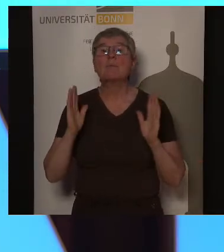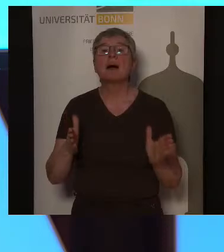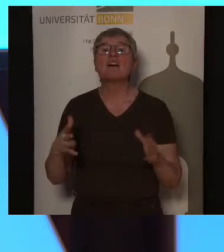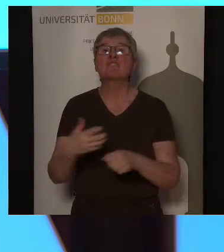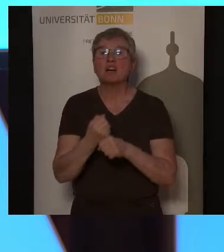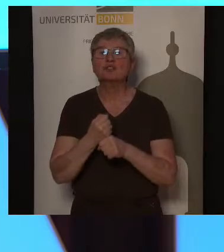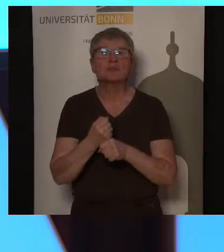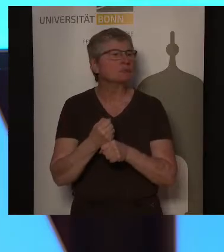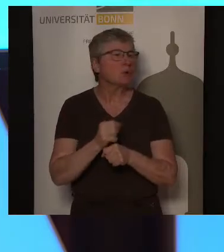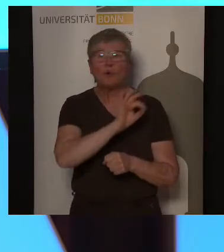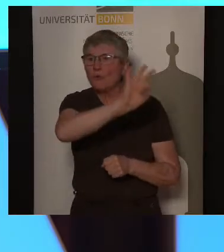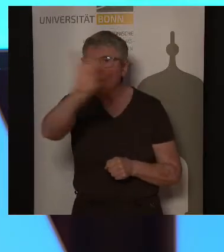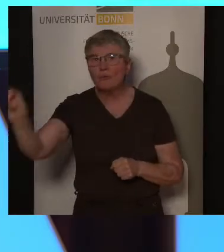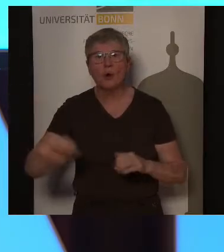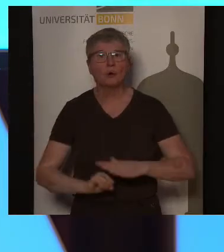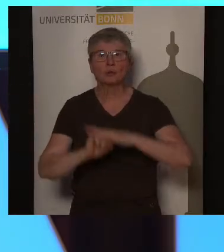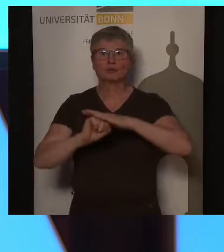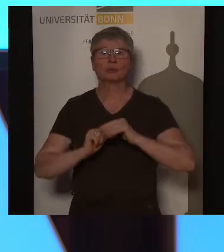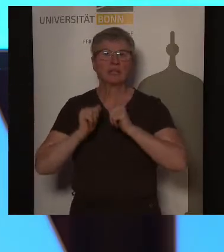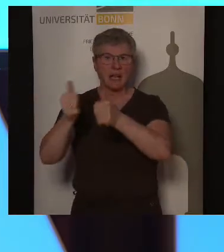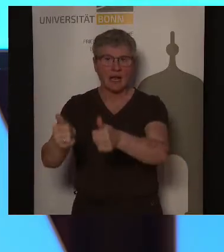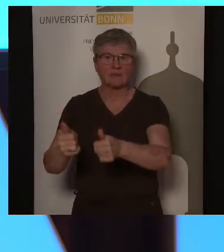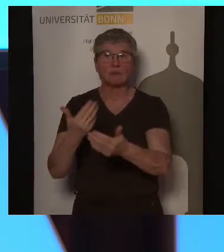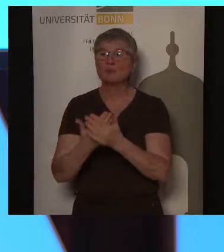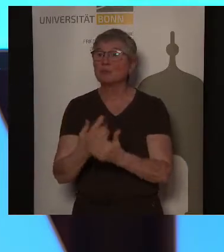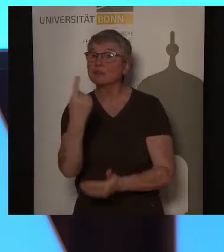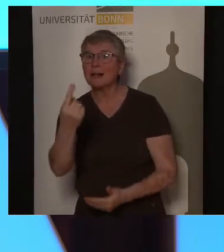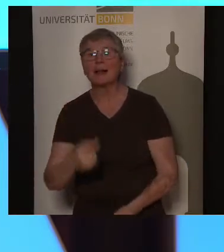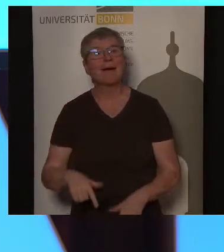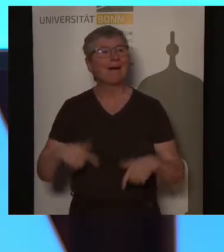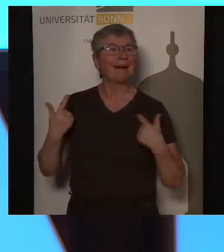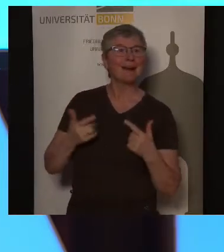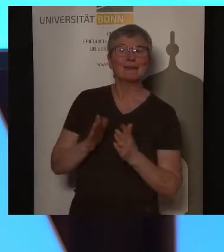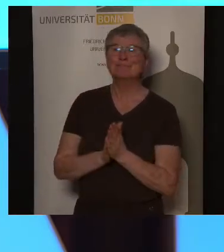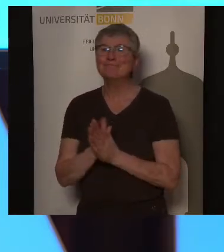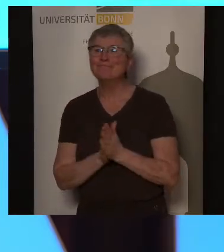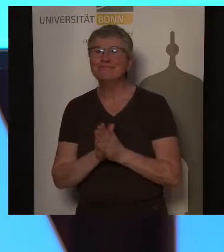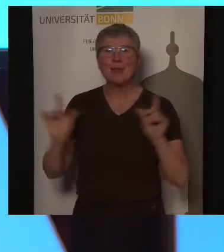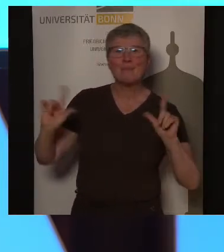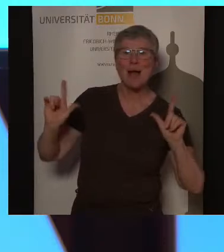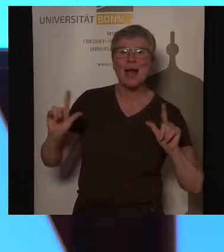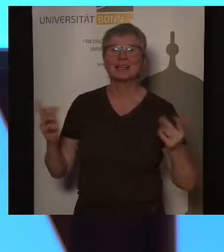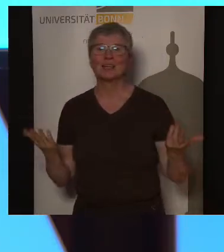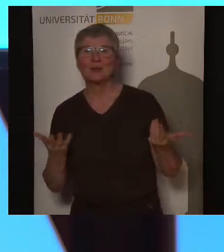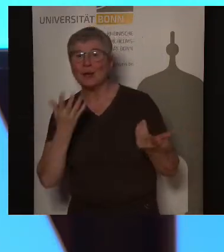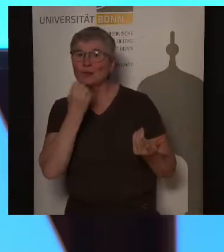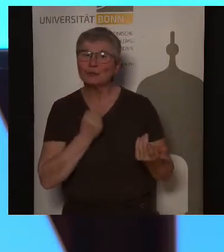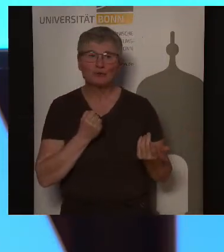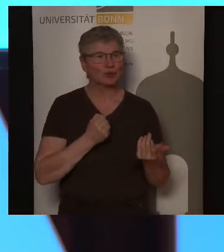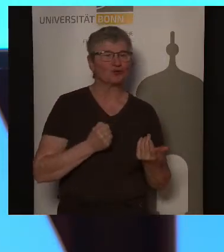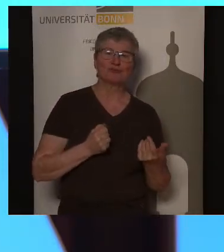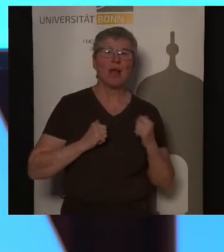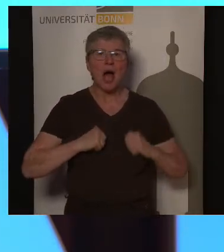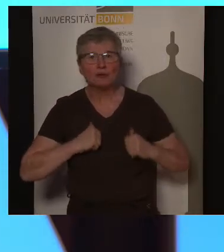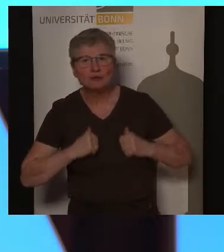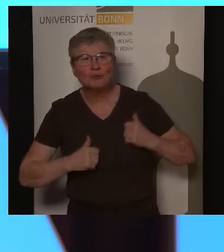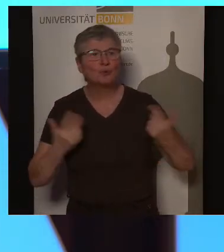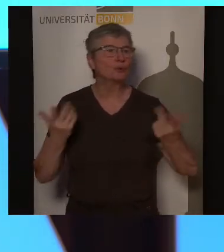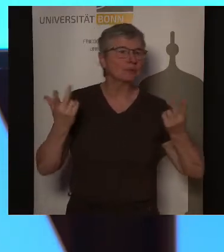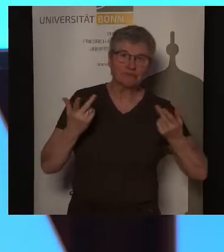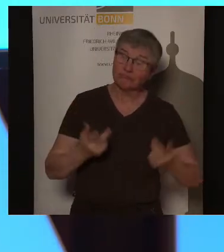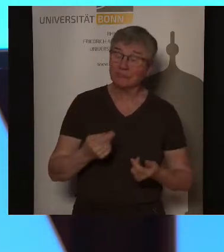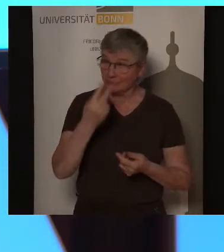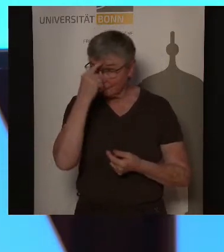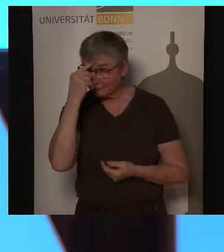So we talk about how we can allocate the funds, for example. But first and foremost, we are there to help you out if you